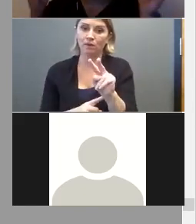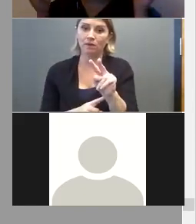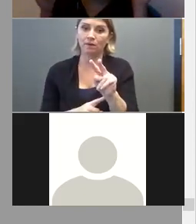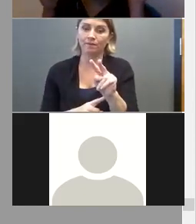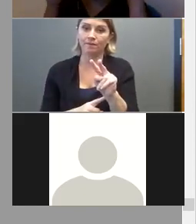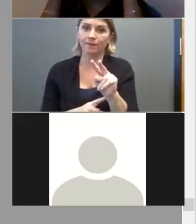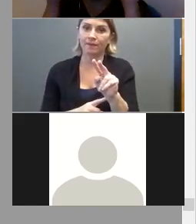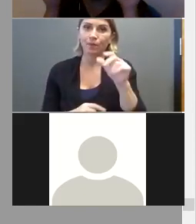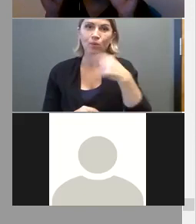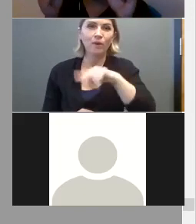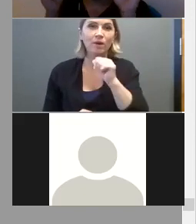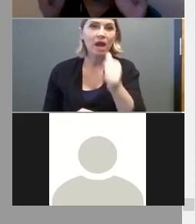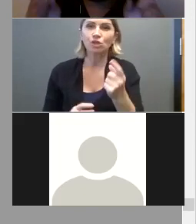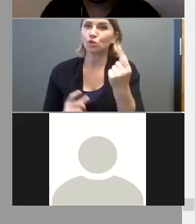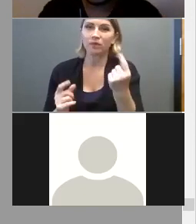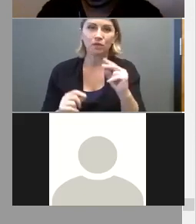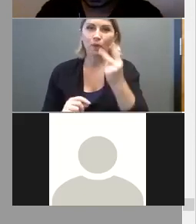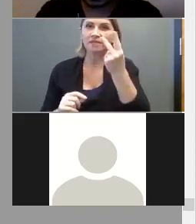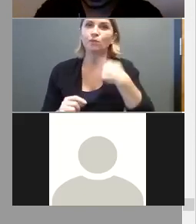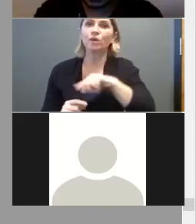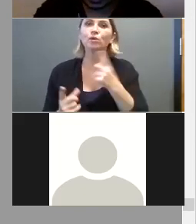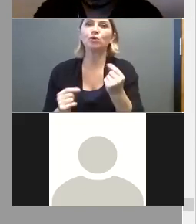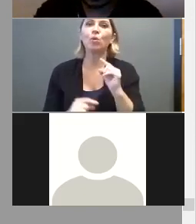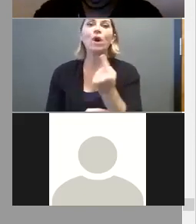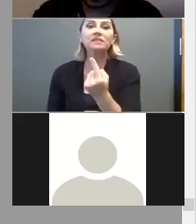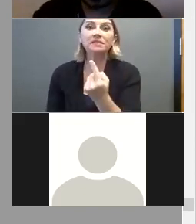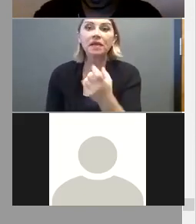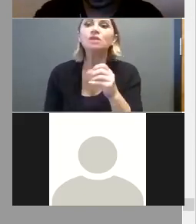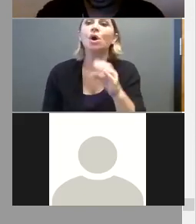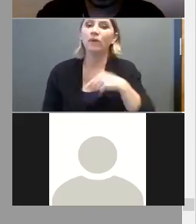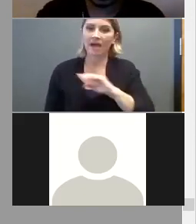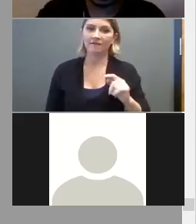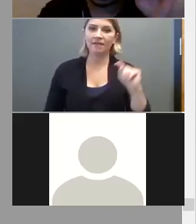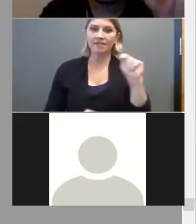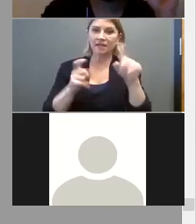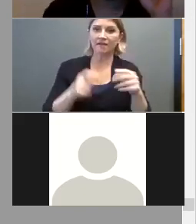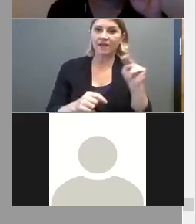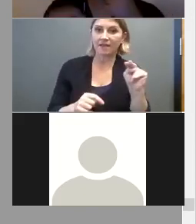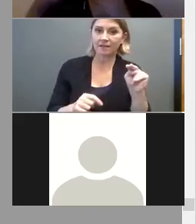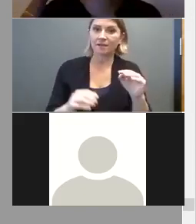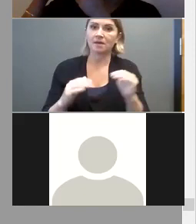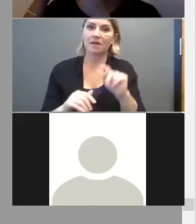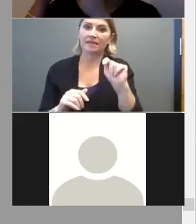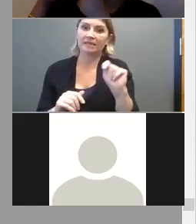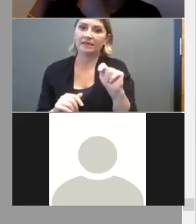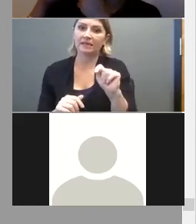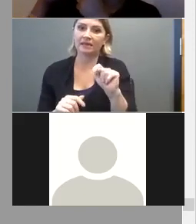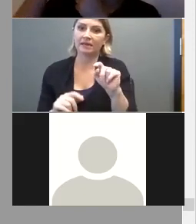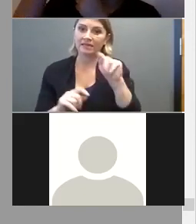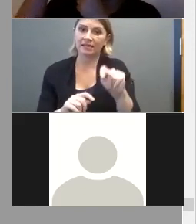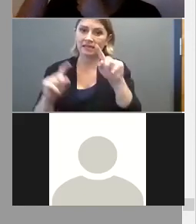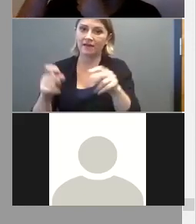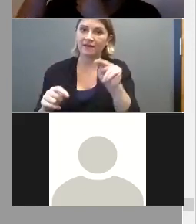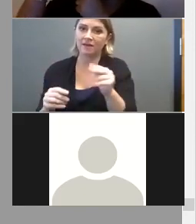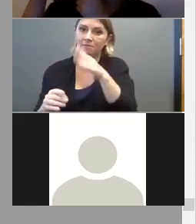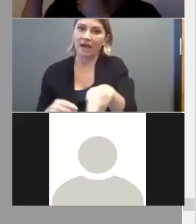but we are not doing it twice, we are doing it once. So we just have T of n by 2 as depending upon whether we call